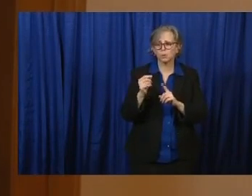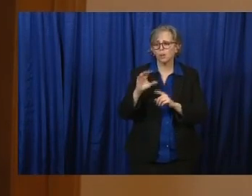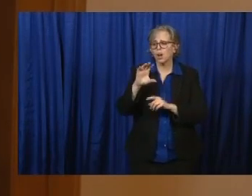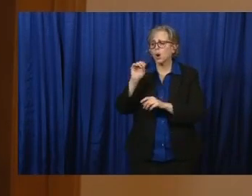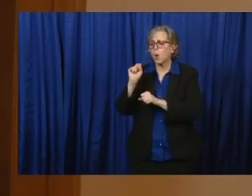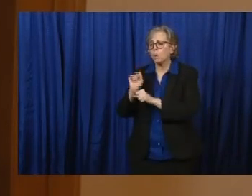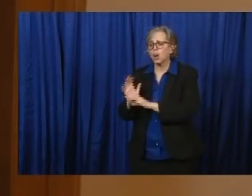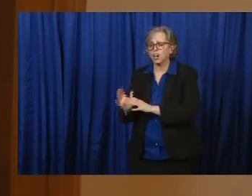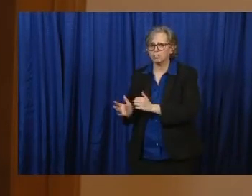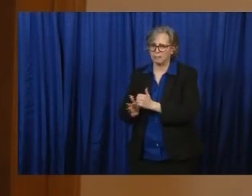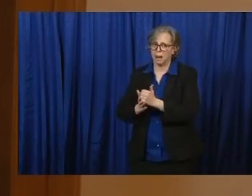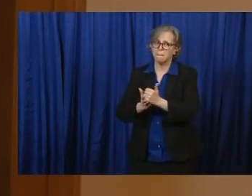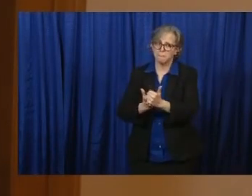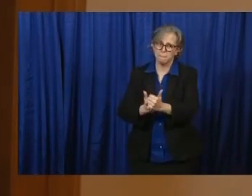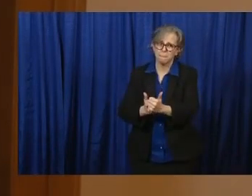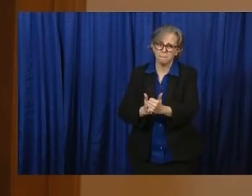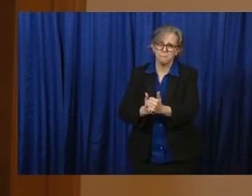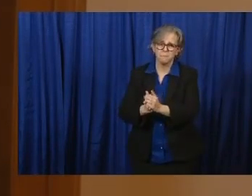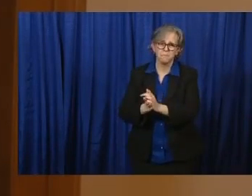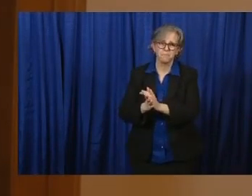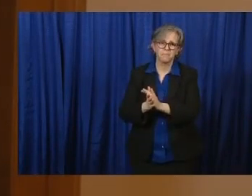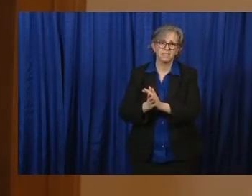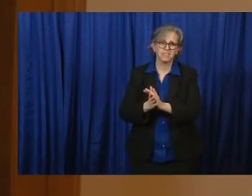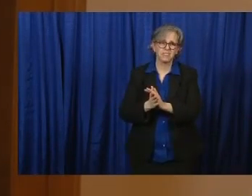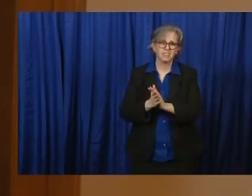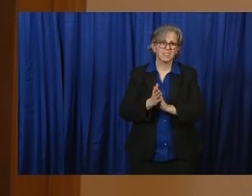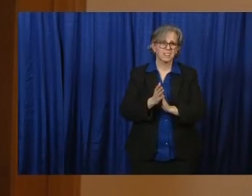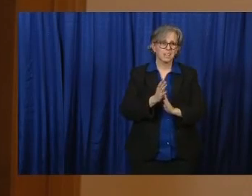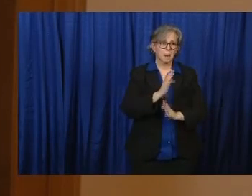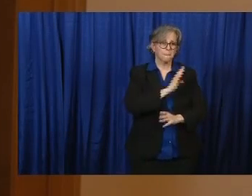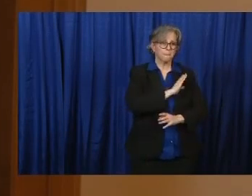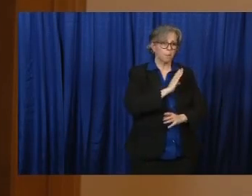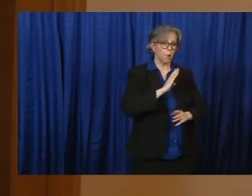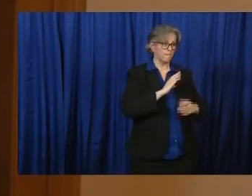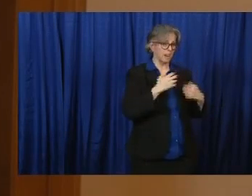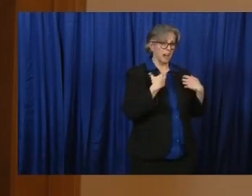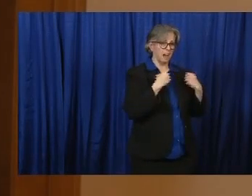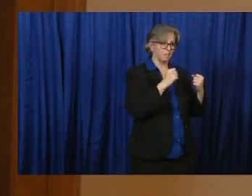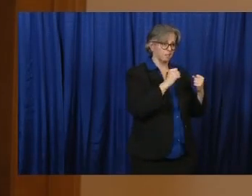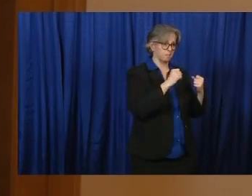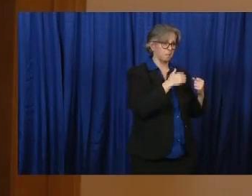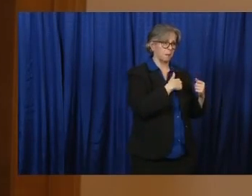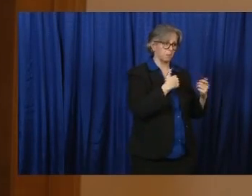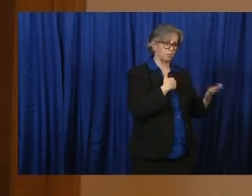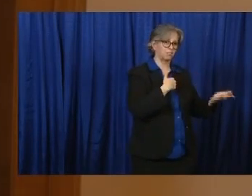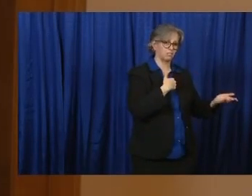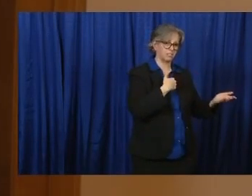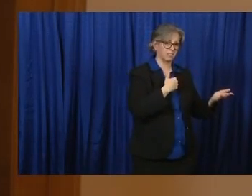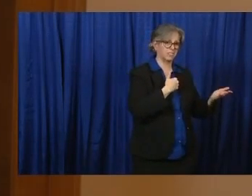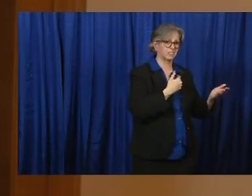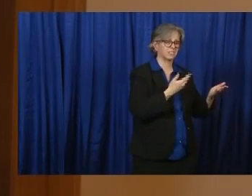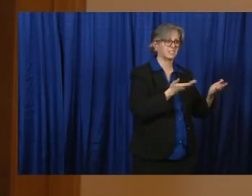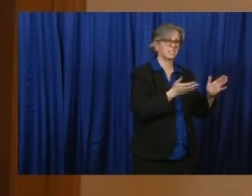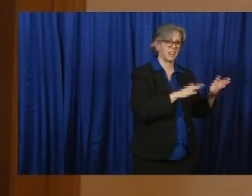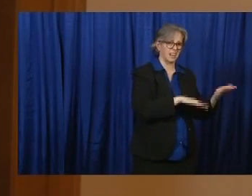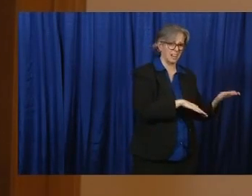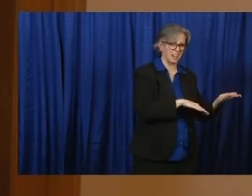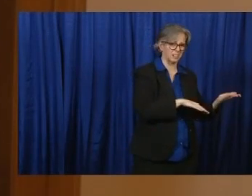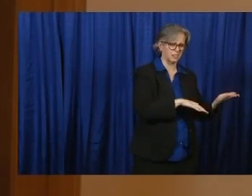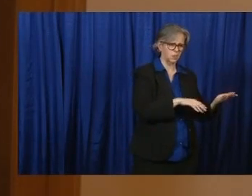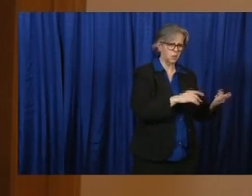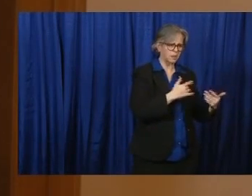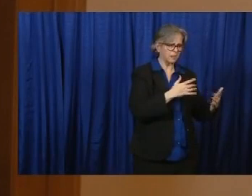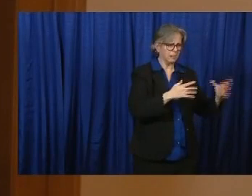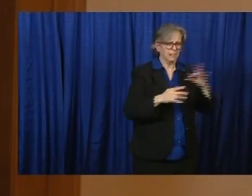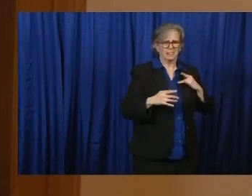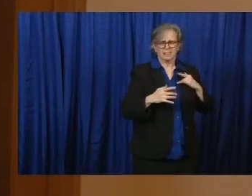boards, one of the boards of health members, and all of this is personal. It's becoming increasingly personal to all of us.